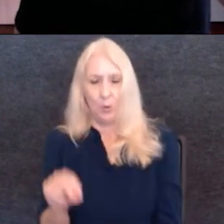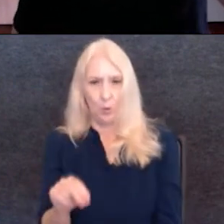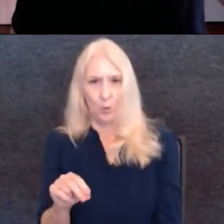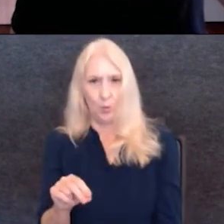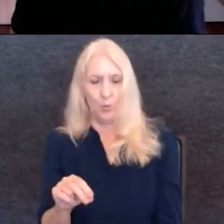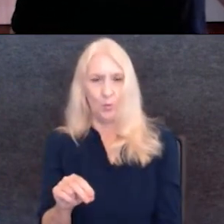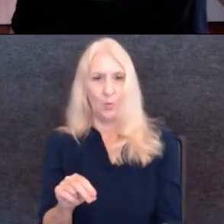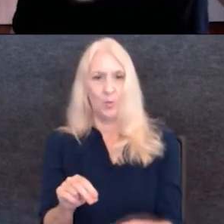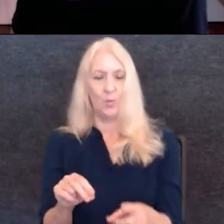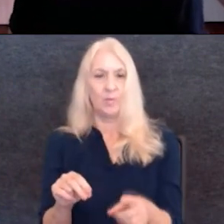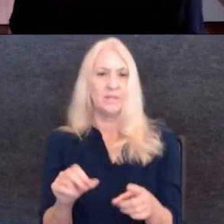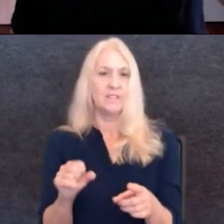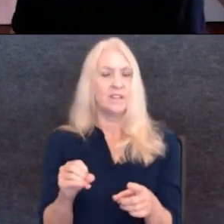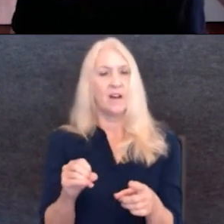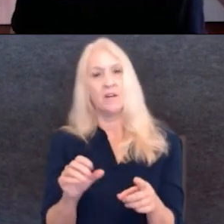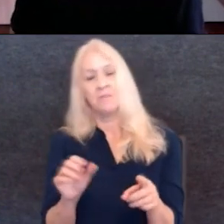you, I don't work with